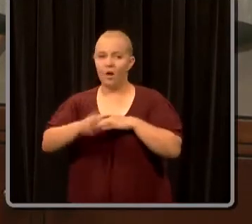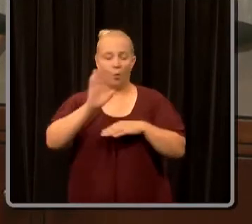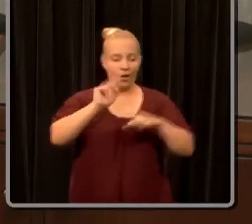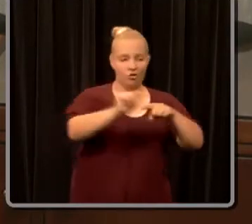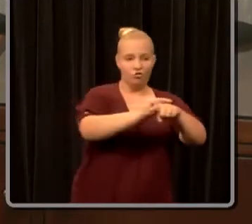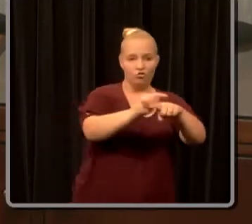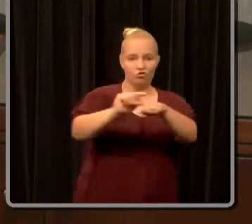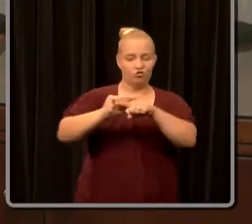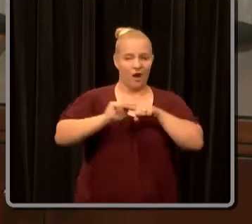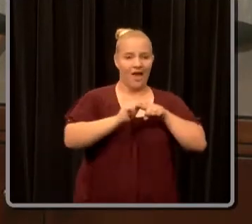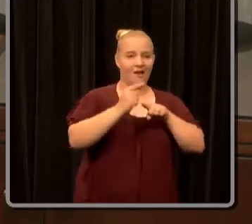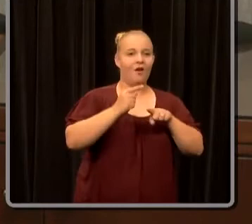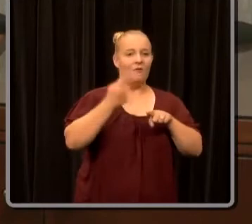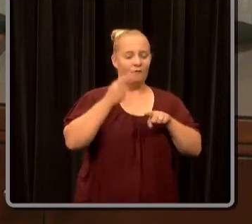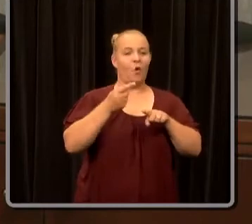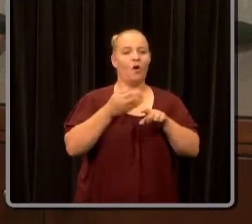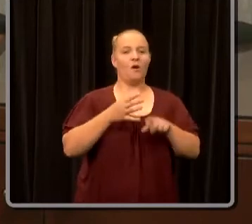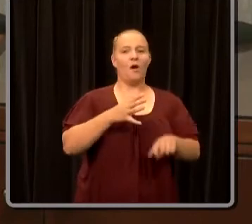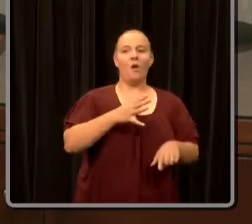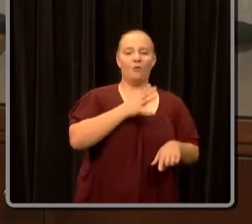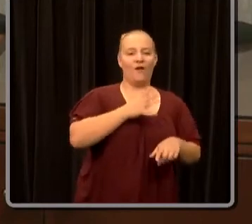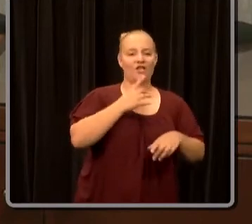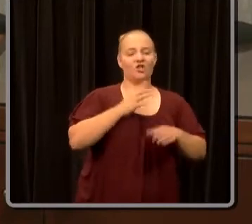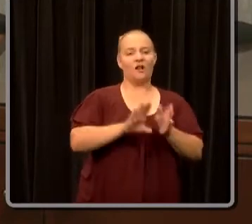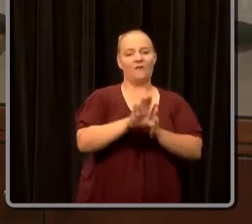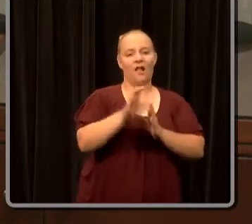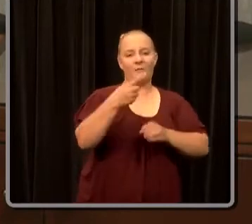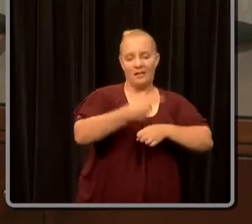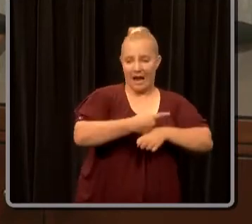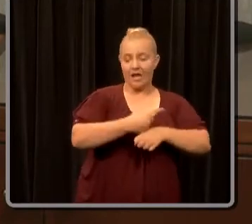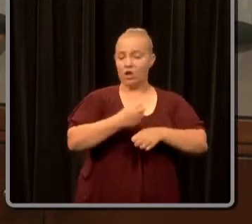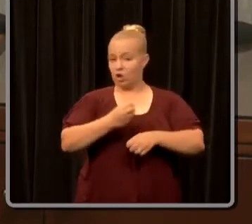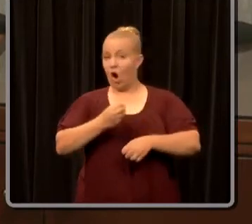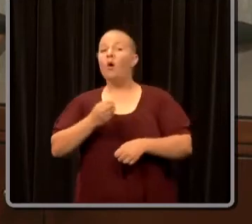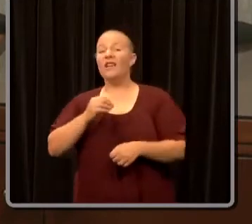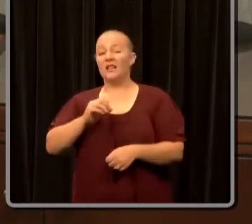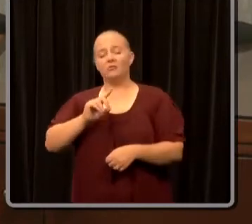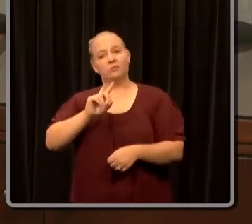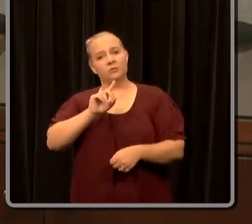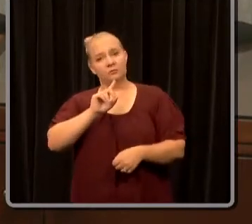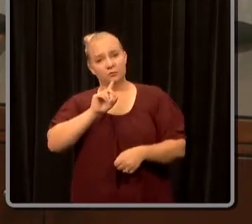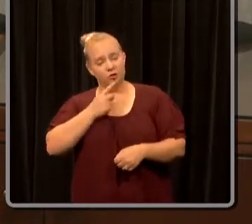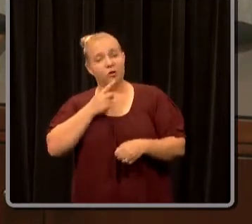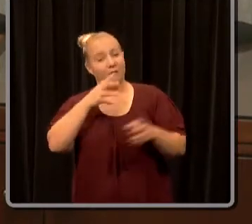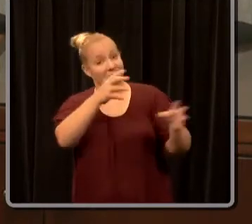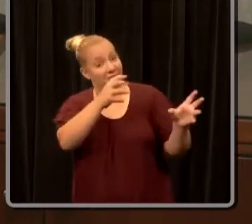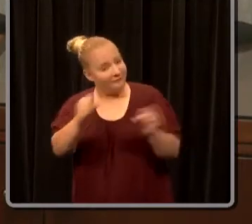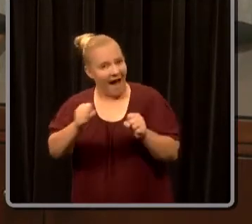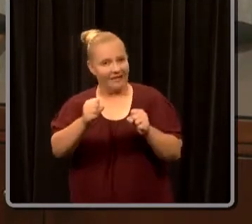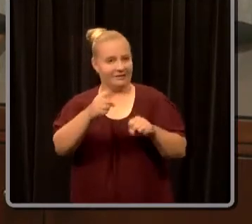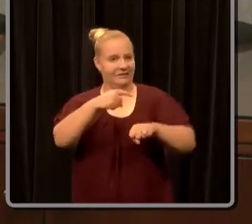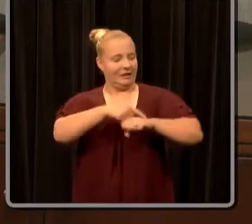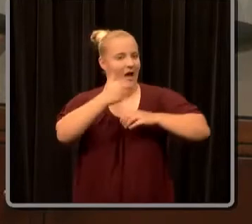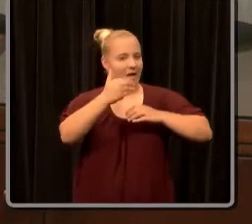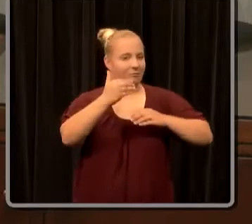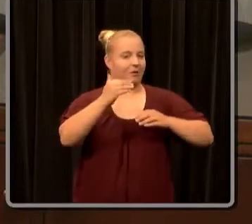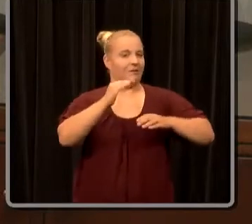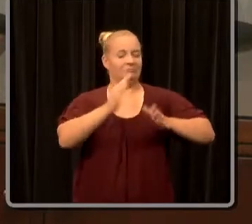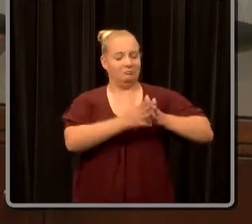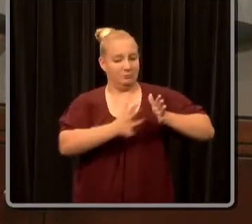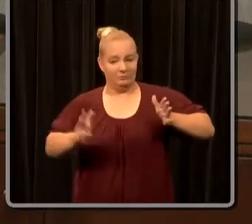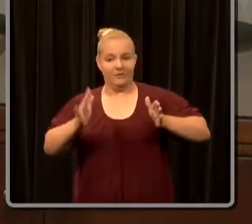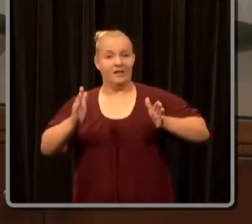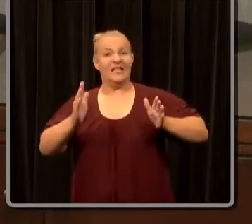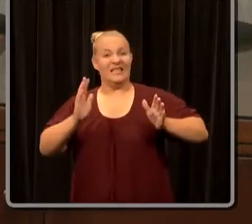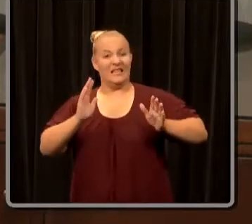during pre-service on this with the assumption that we are starting day 1 of school. So it's a very aggressive timeline, but one we think we can meet. It's And great. that's terrific. I